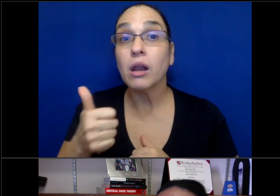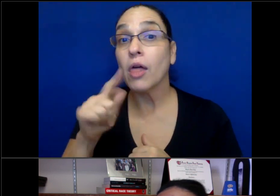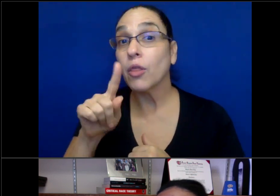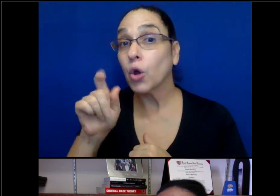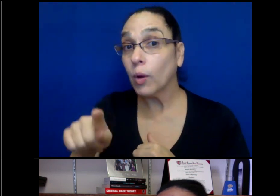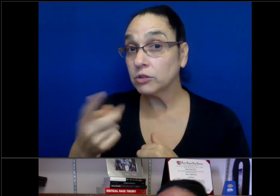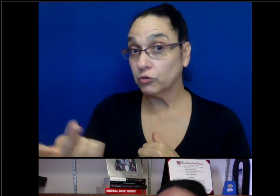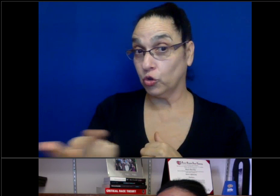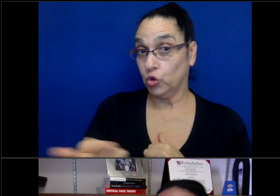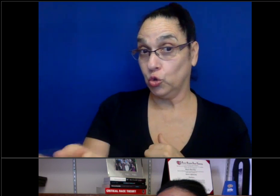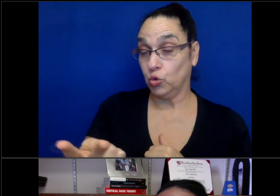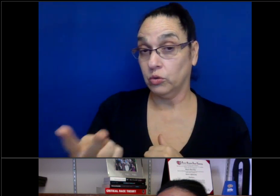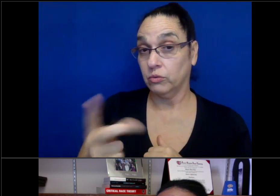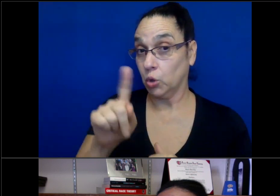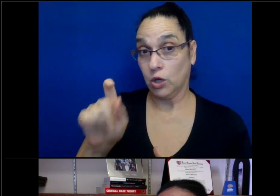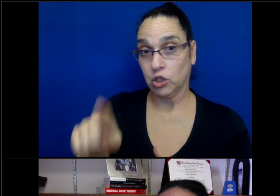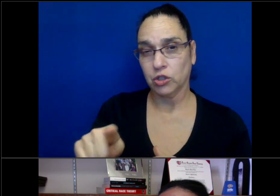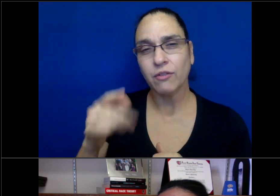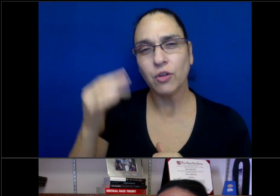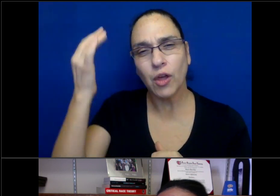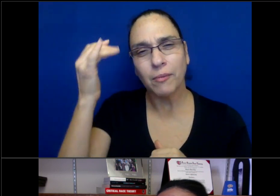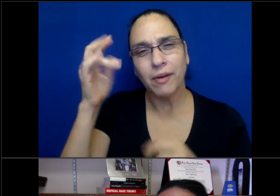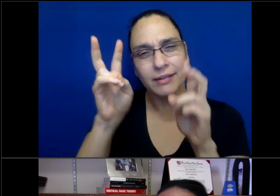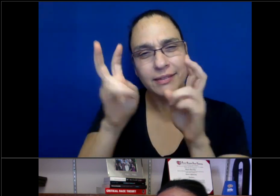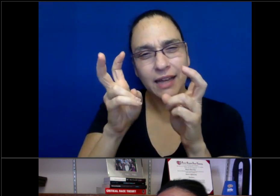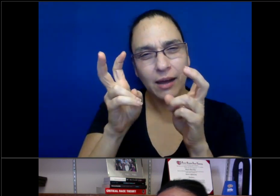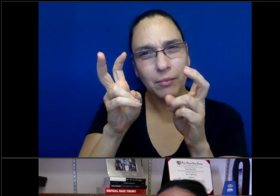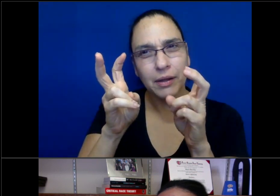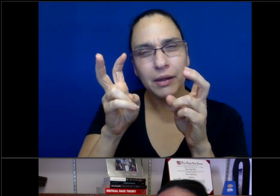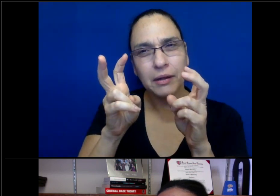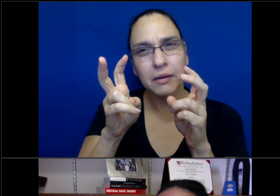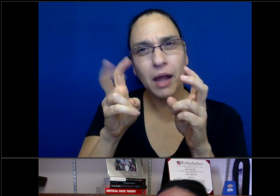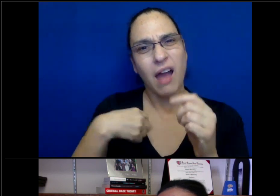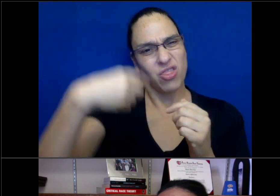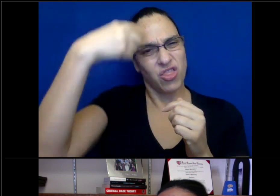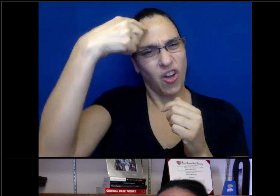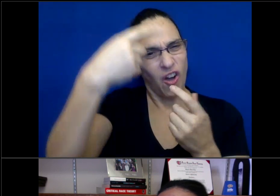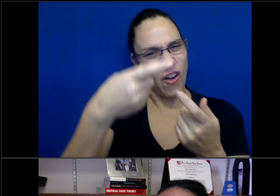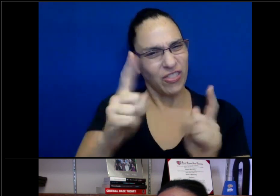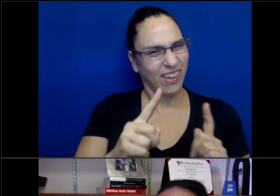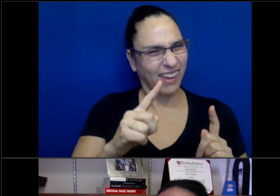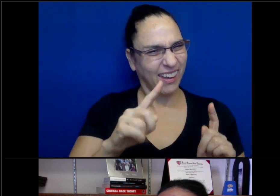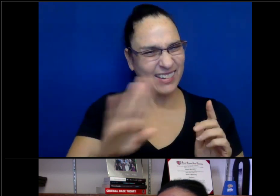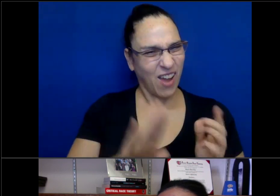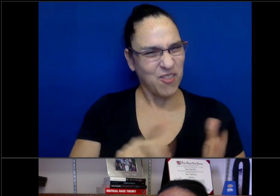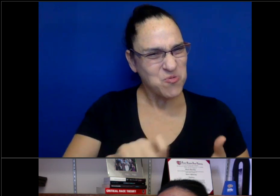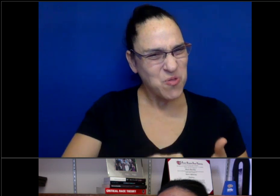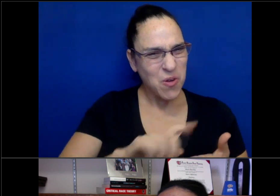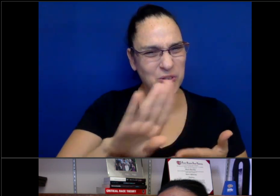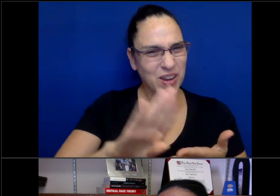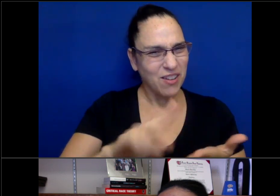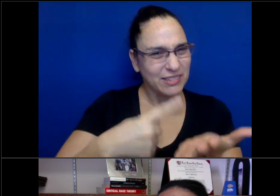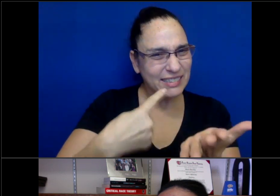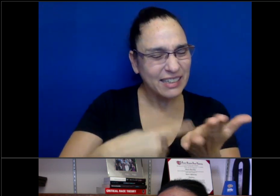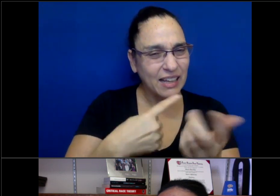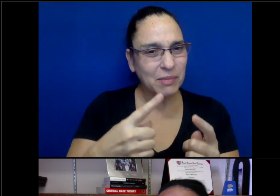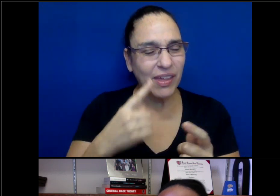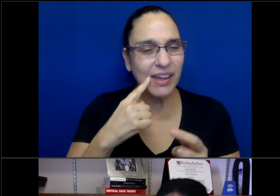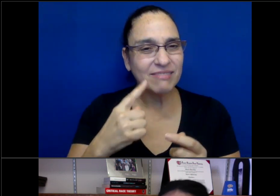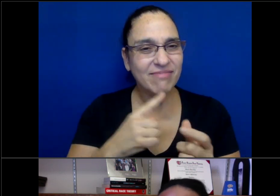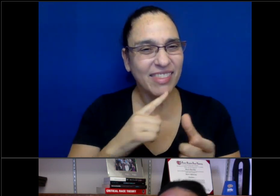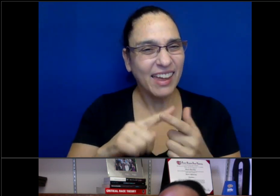ever come up with a topic and thought it hasn't been talked about before, but later realized that it has been discussed